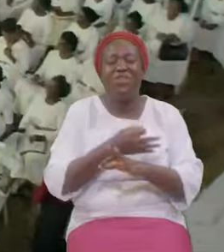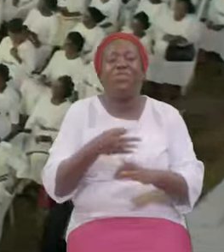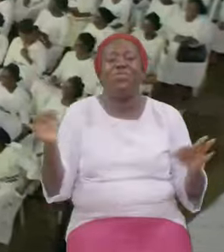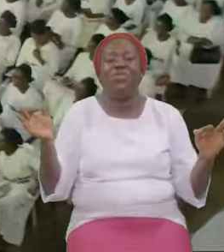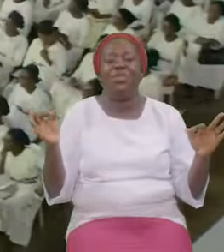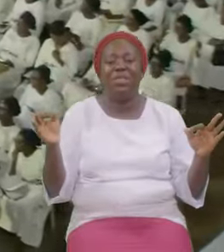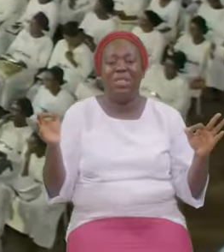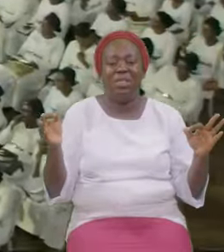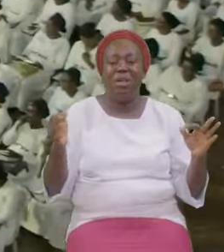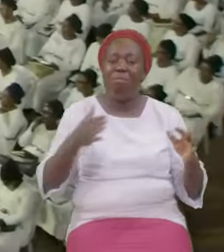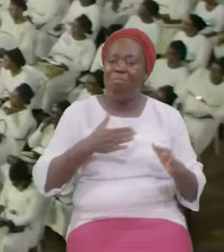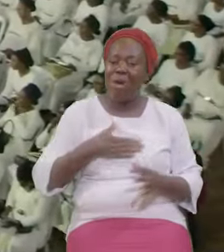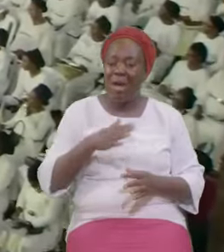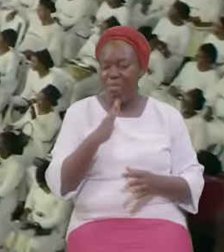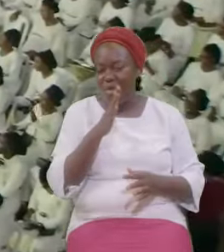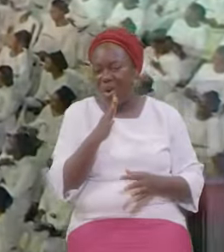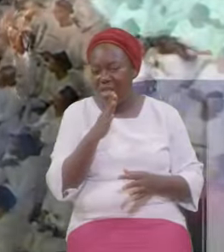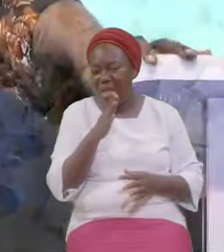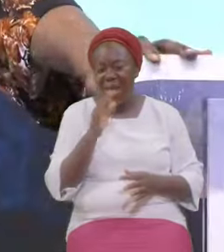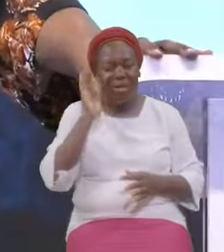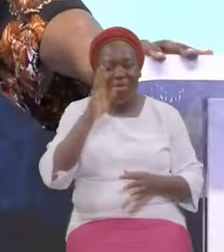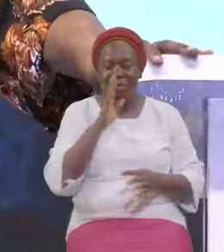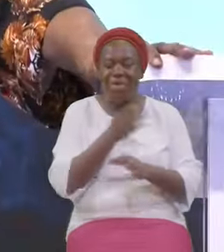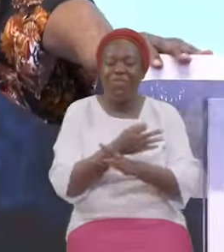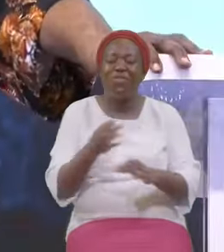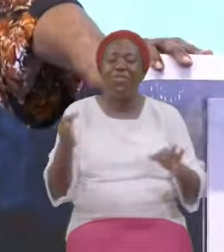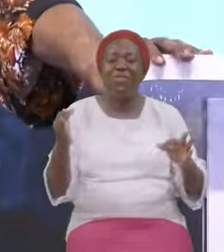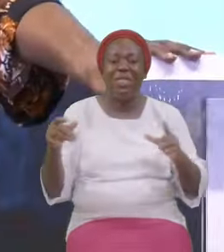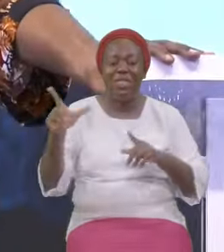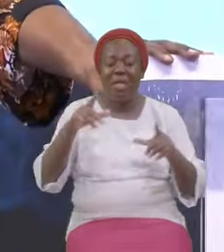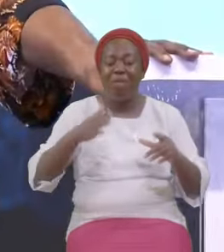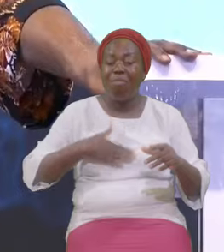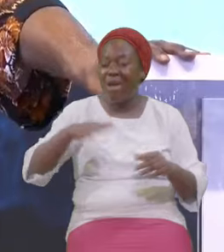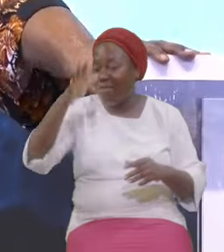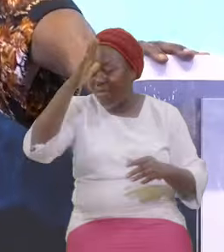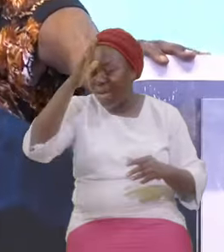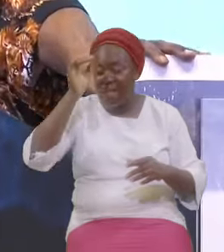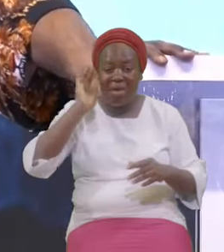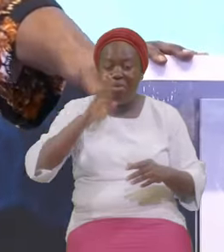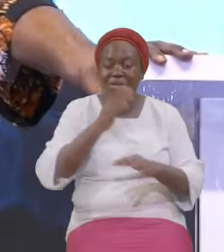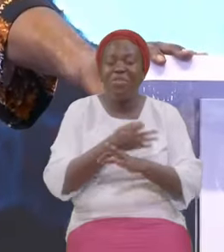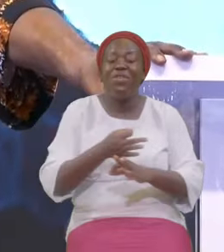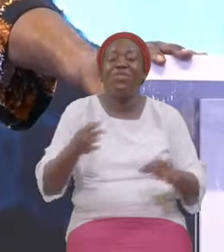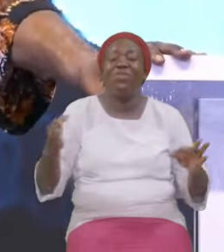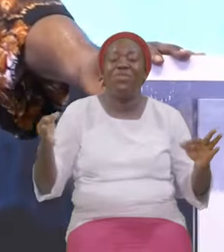mother will be free. My dad will be free. Say it for